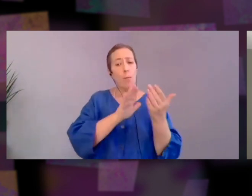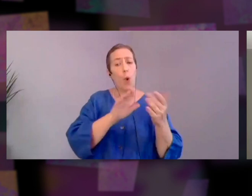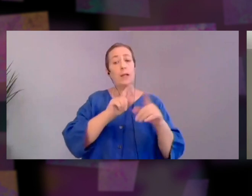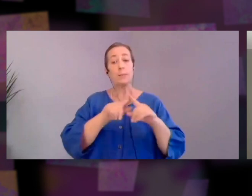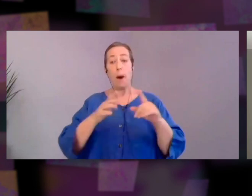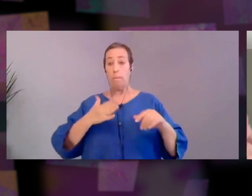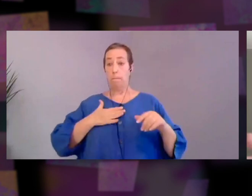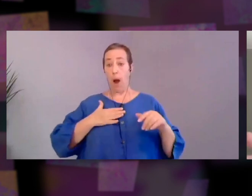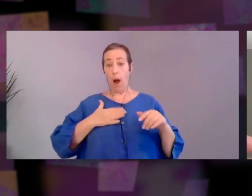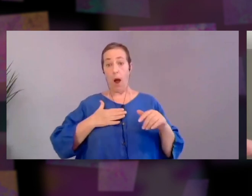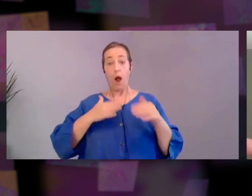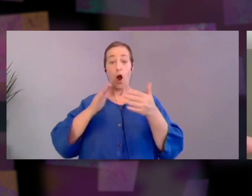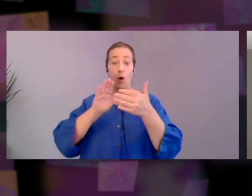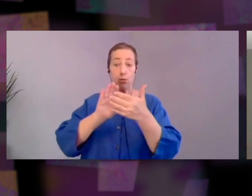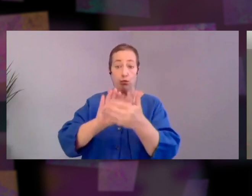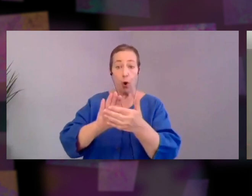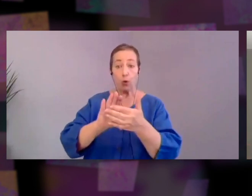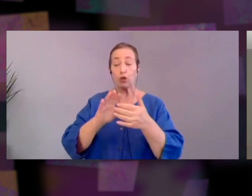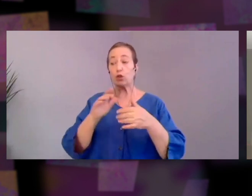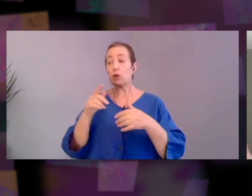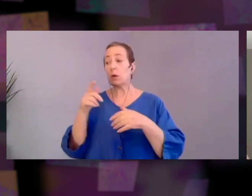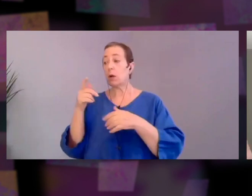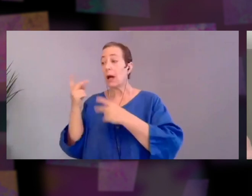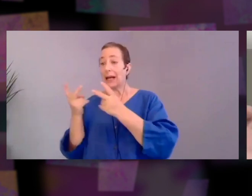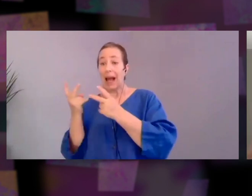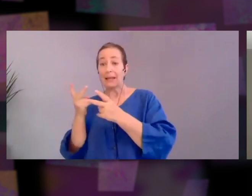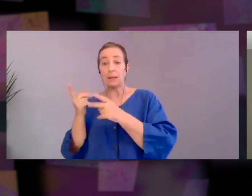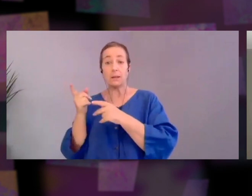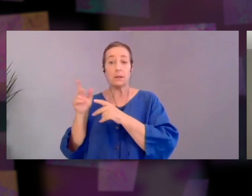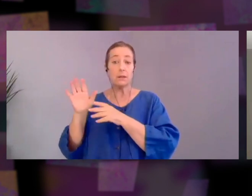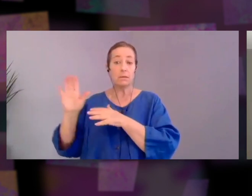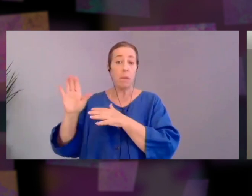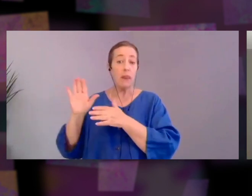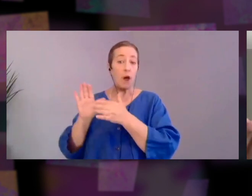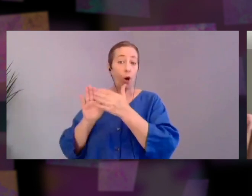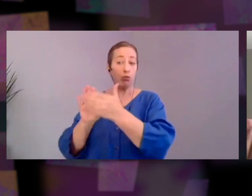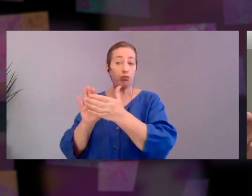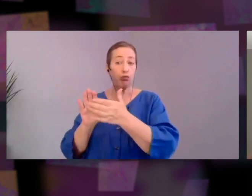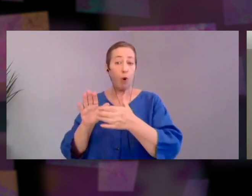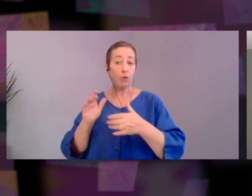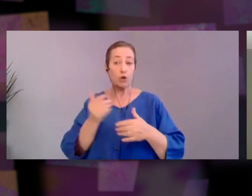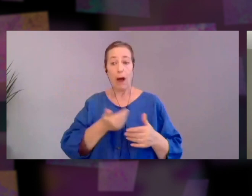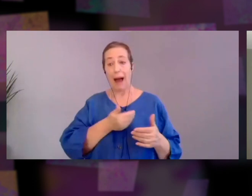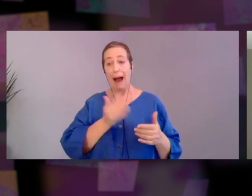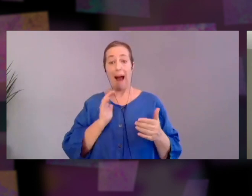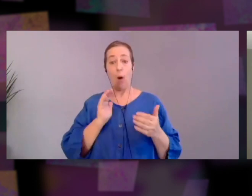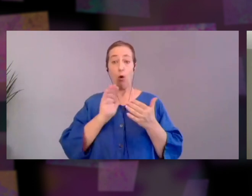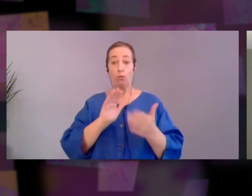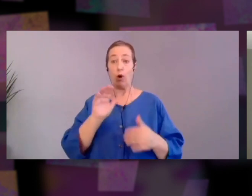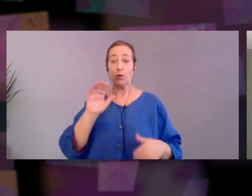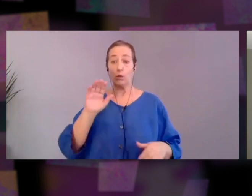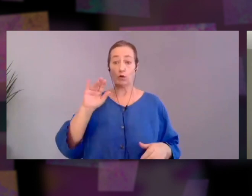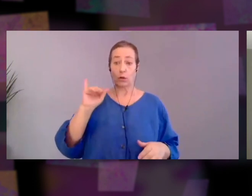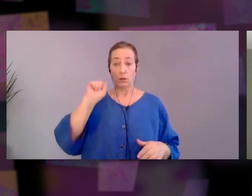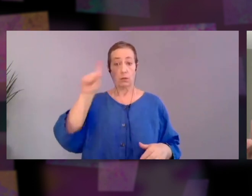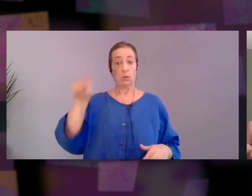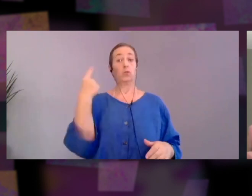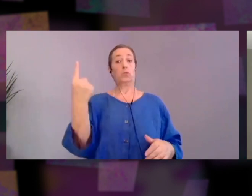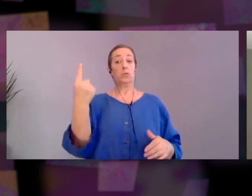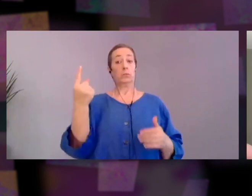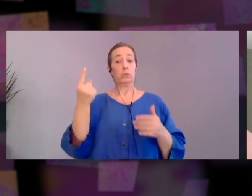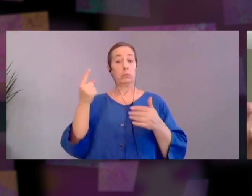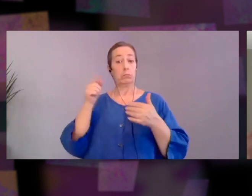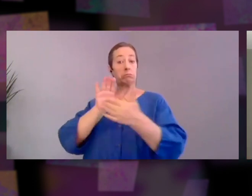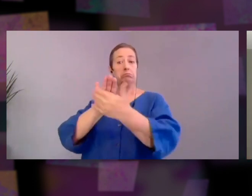that I and my guests share today are not the model. They're not the template. They are offerings